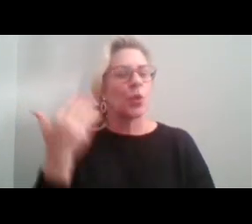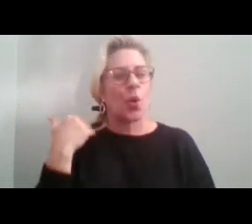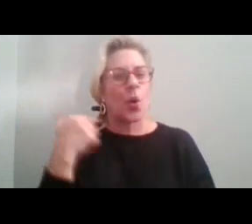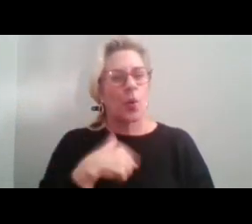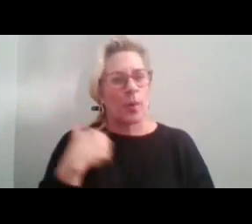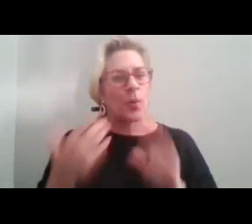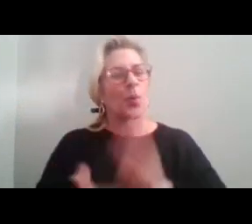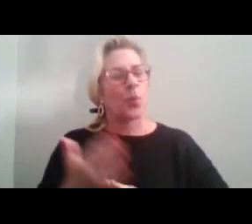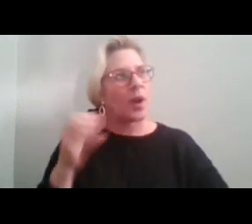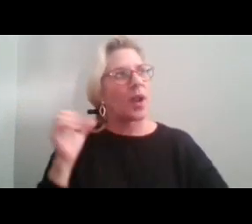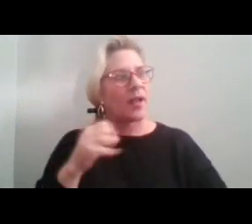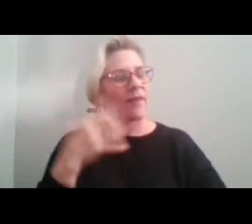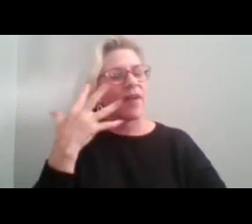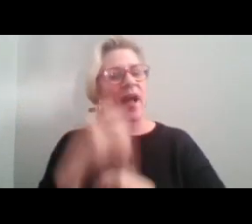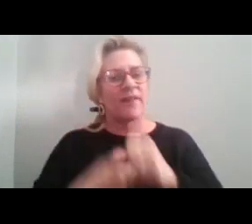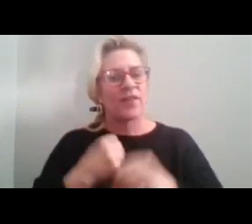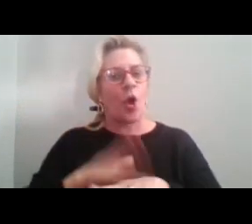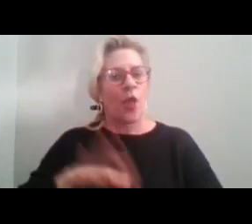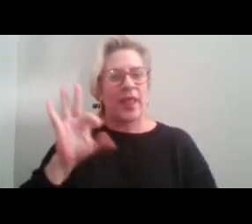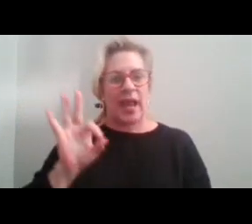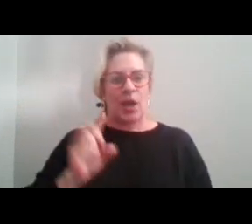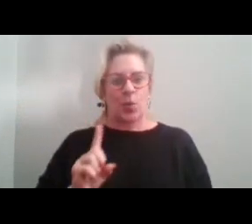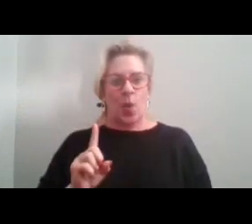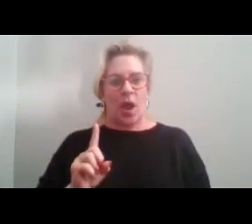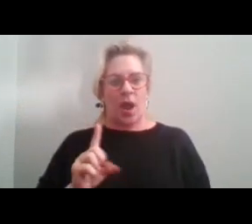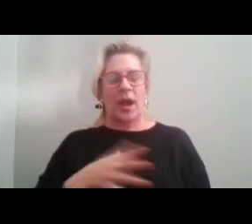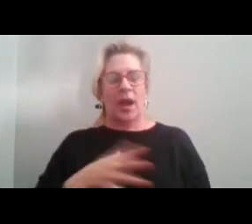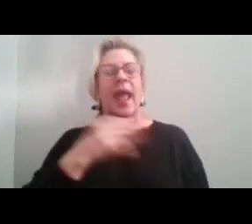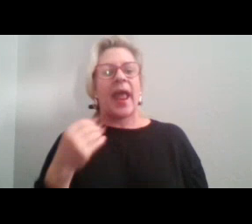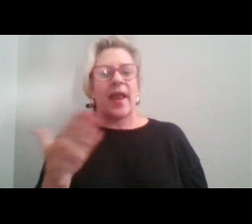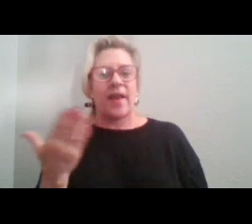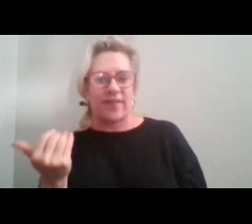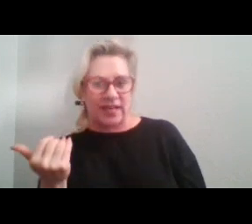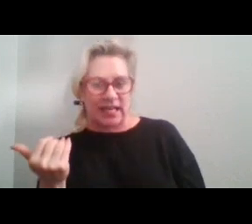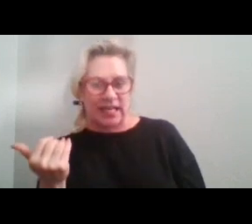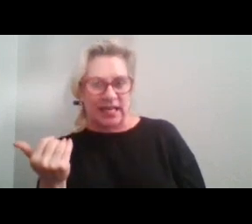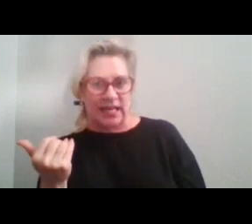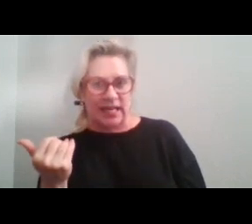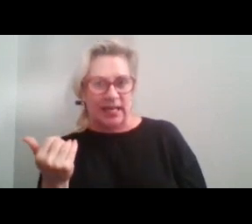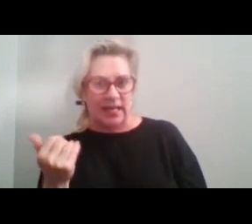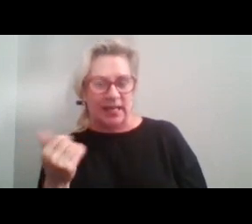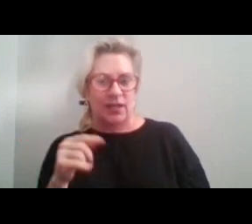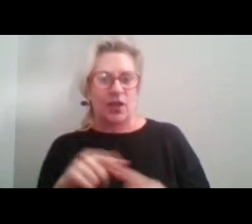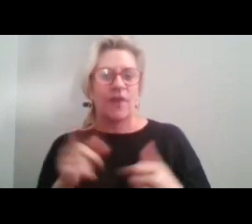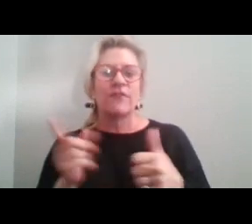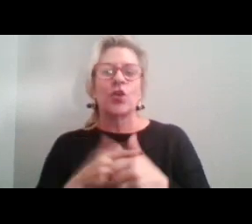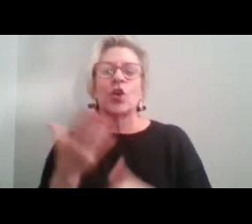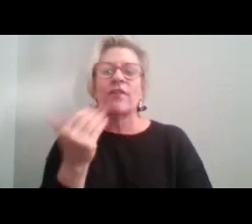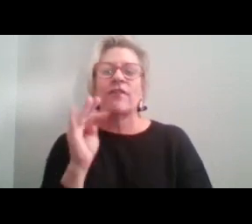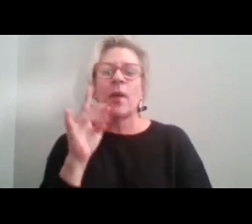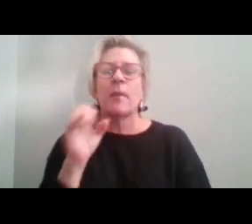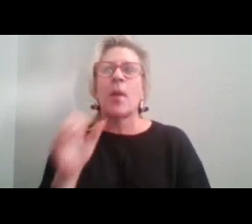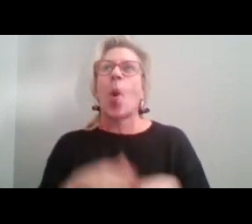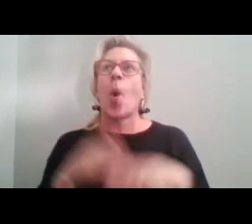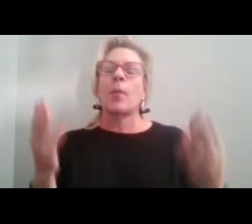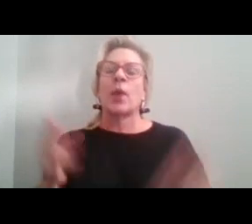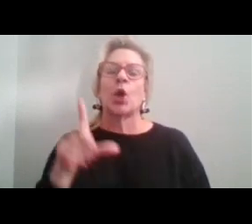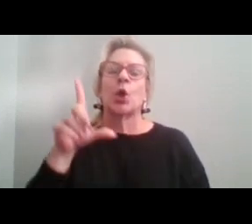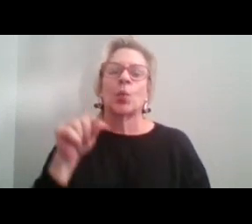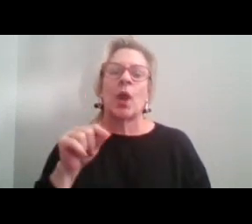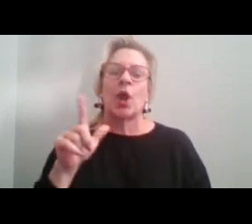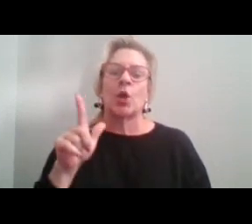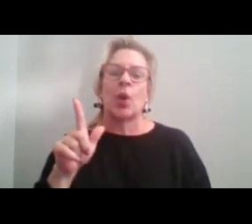5 years on the 91. Interstate 15 express lanes, the first 15 miles opened in 2021.